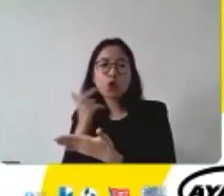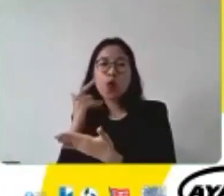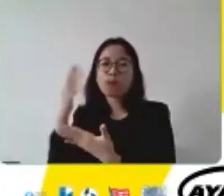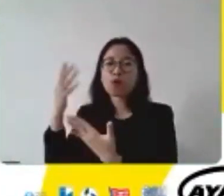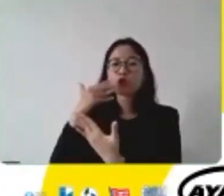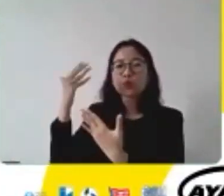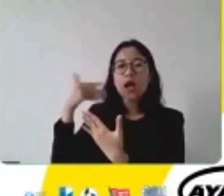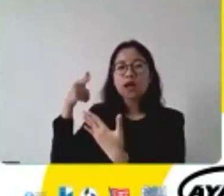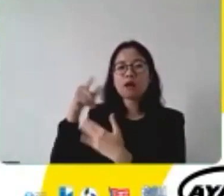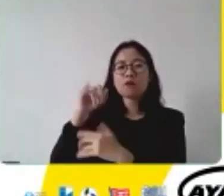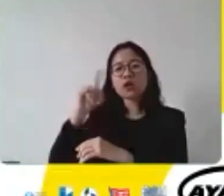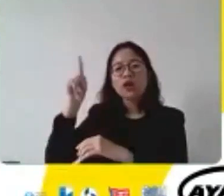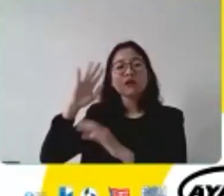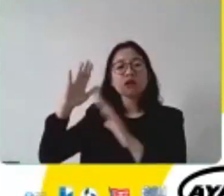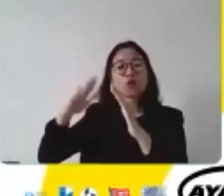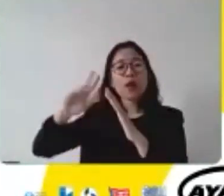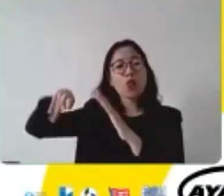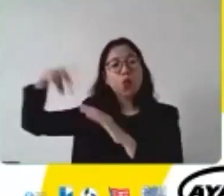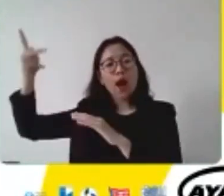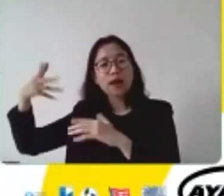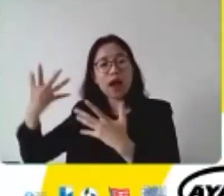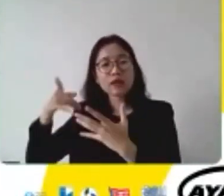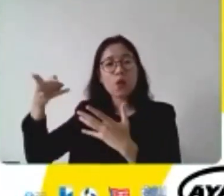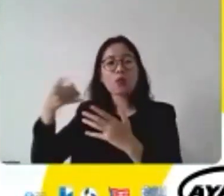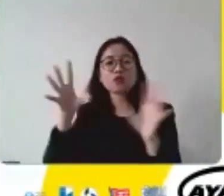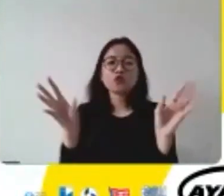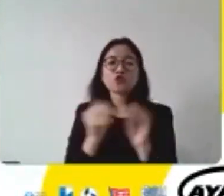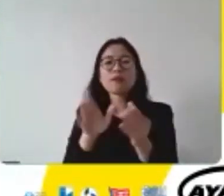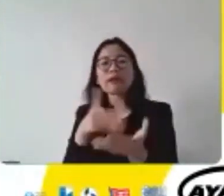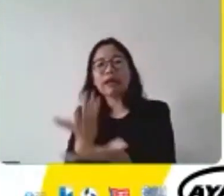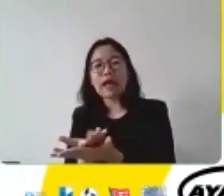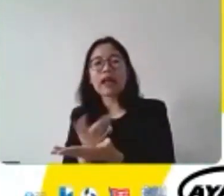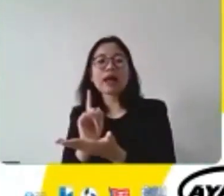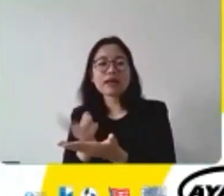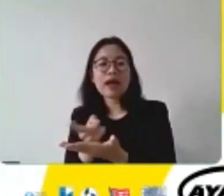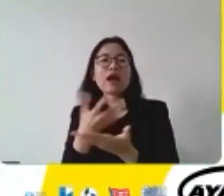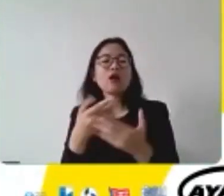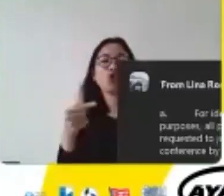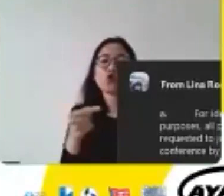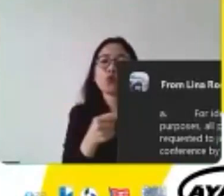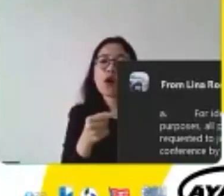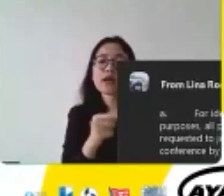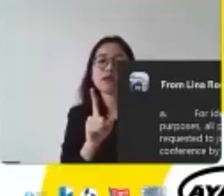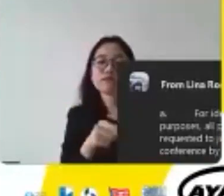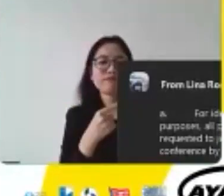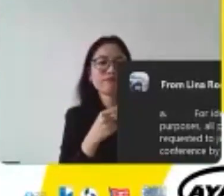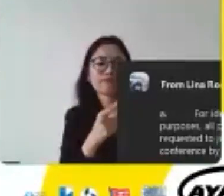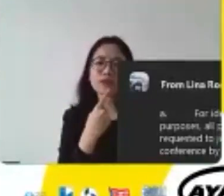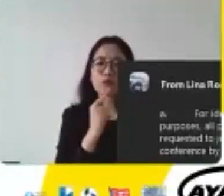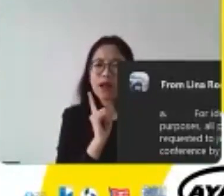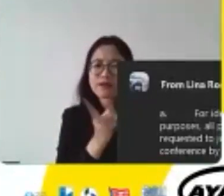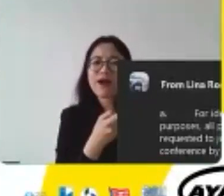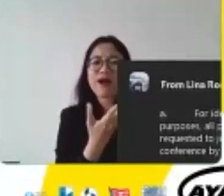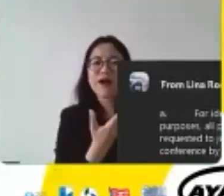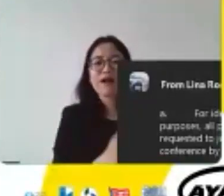air pollution. And air pollution, indoor and outdoor, contribute about